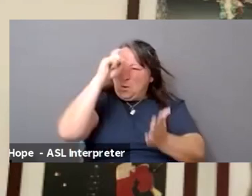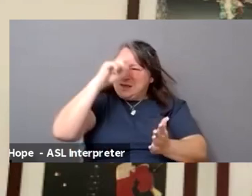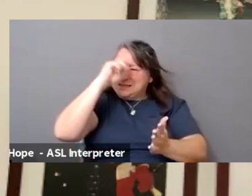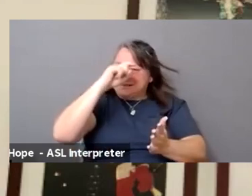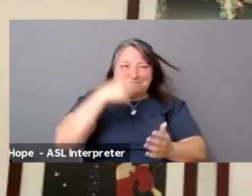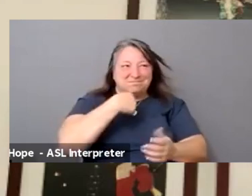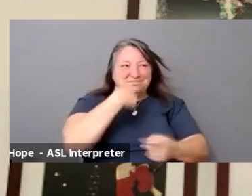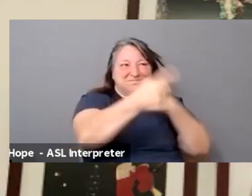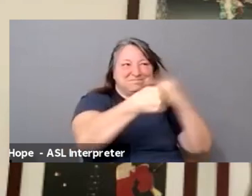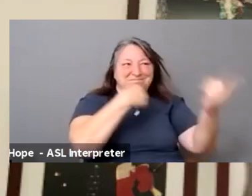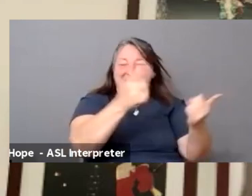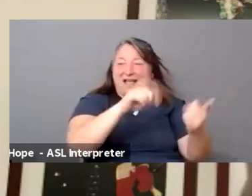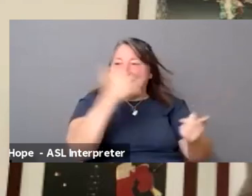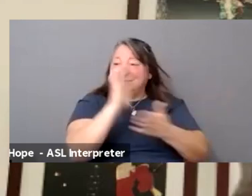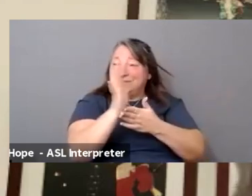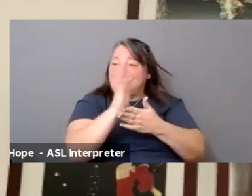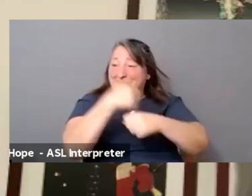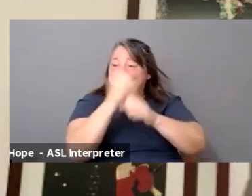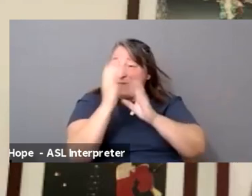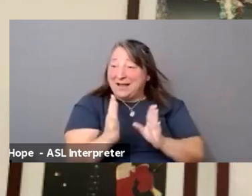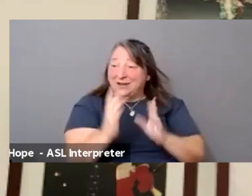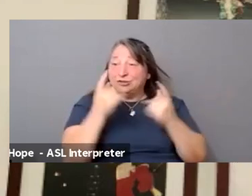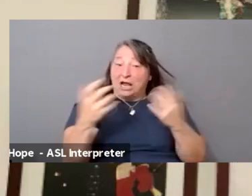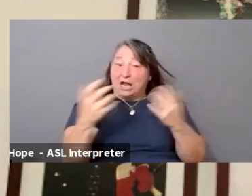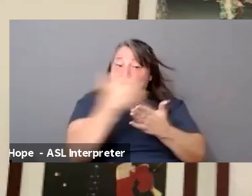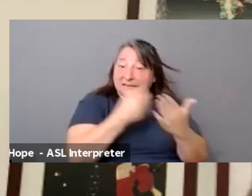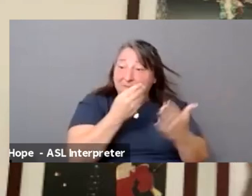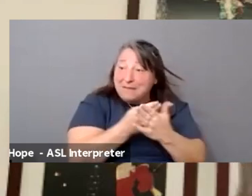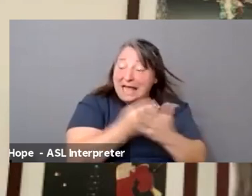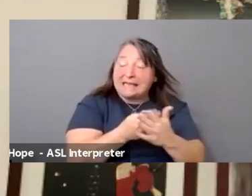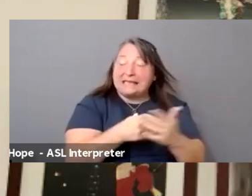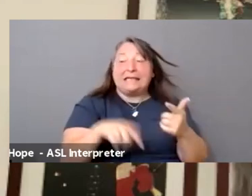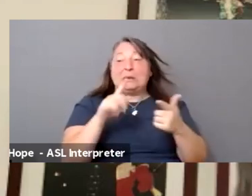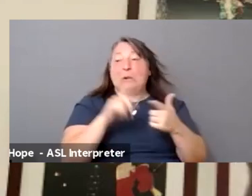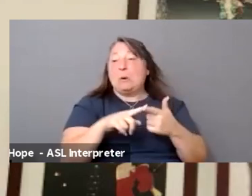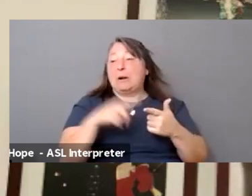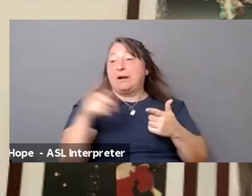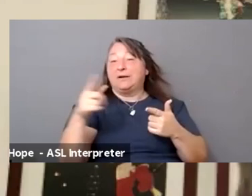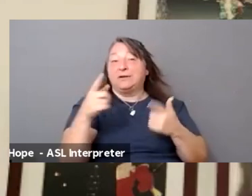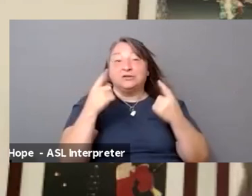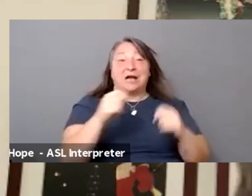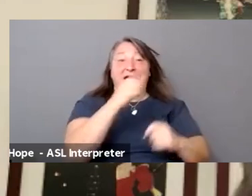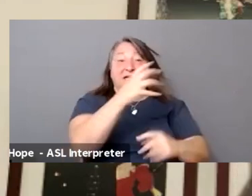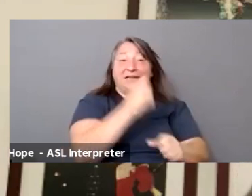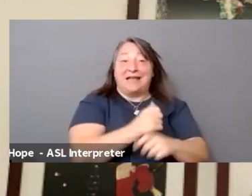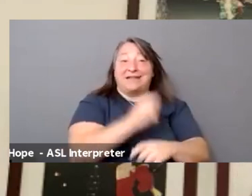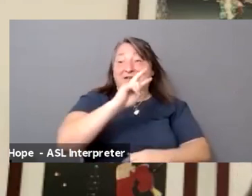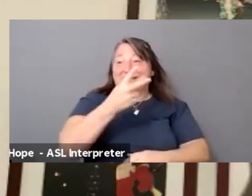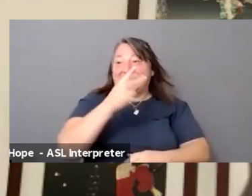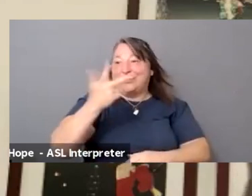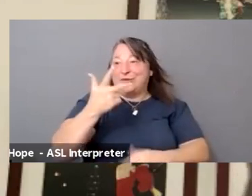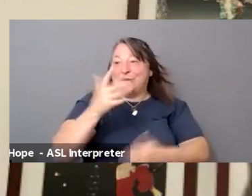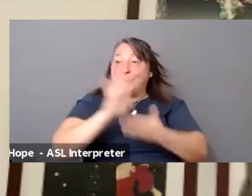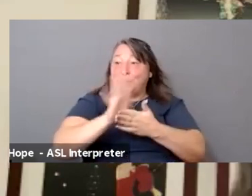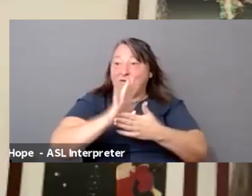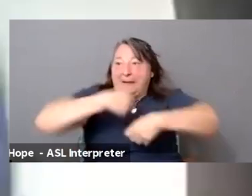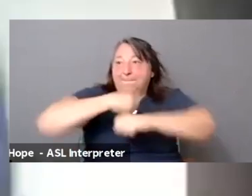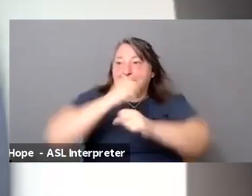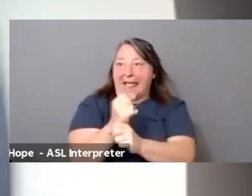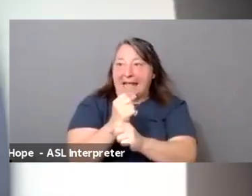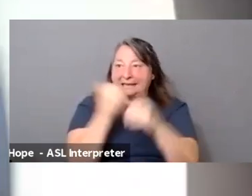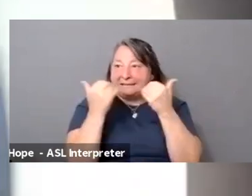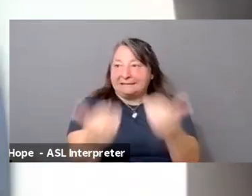there, whether it's trying to raise capital or just trying to get their second or third film. So,